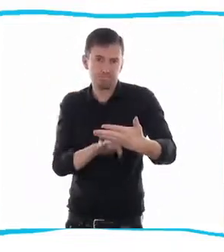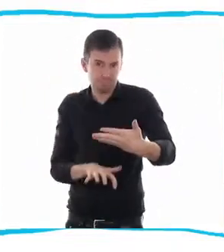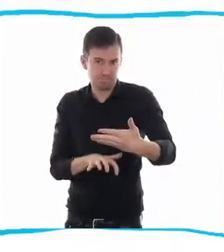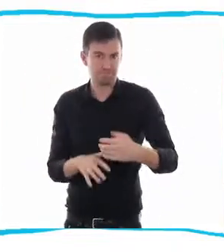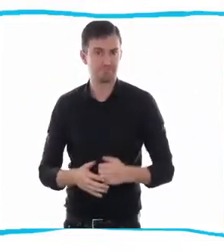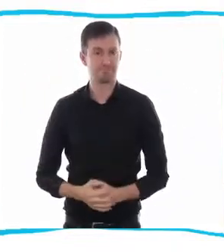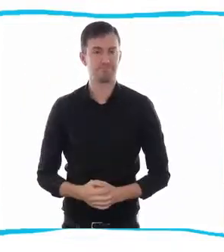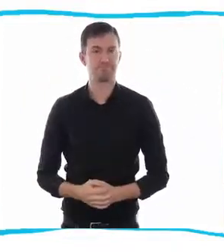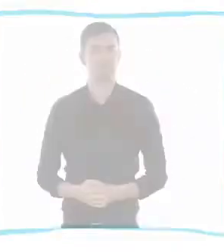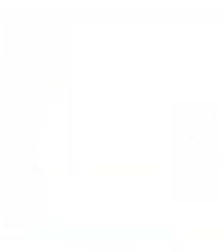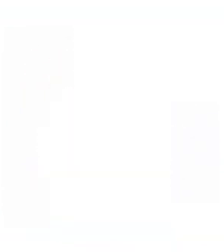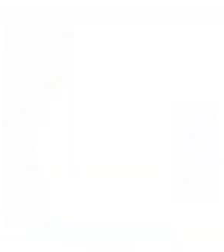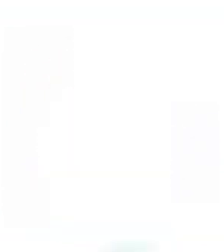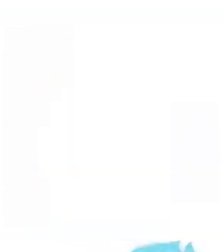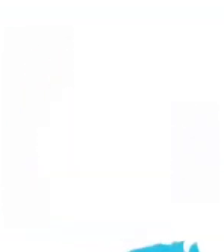accessible.